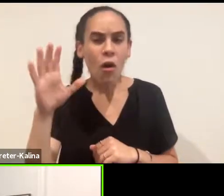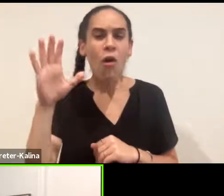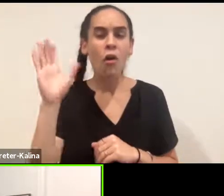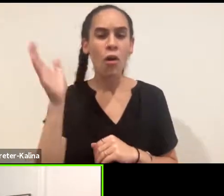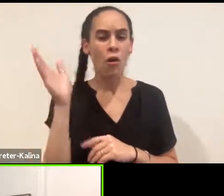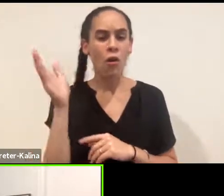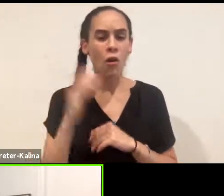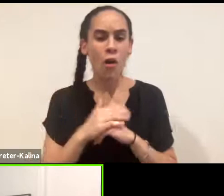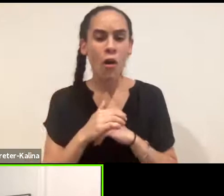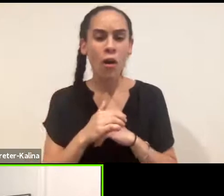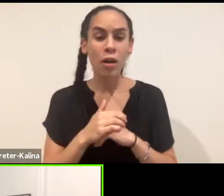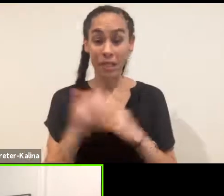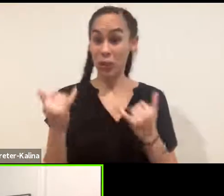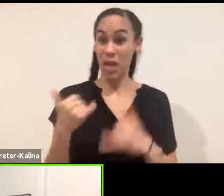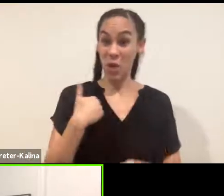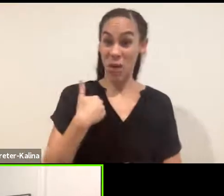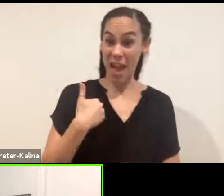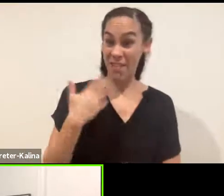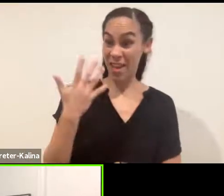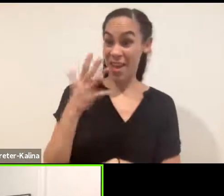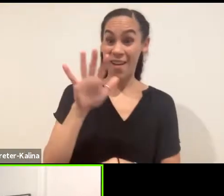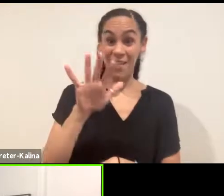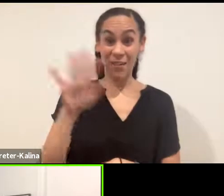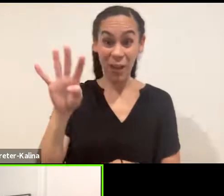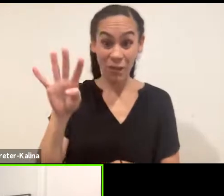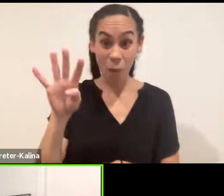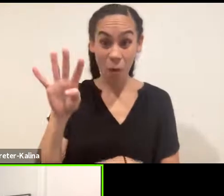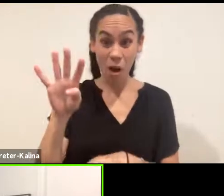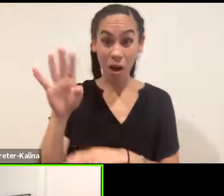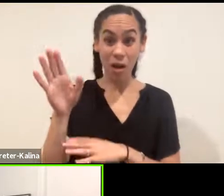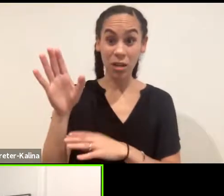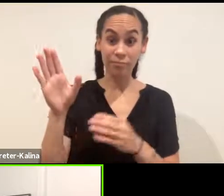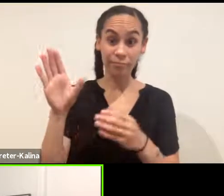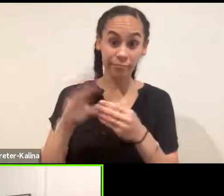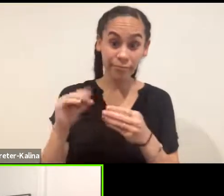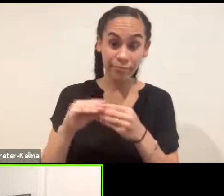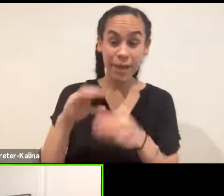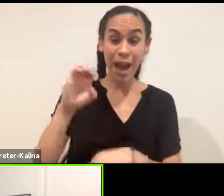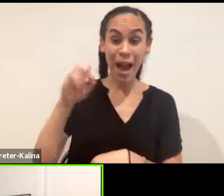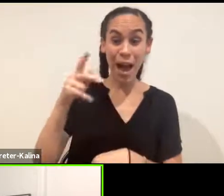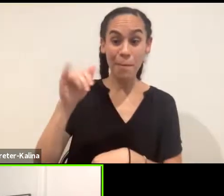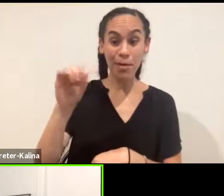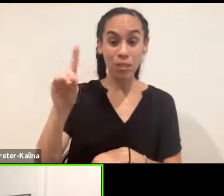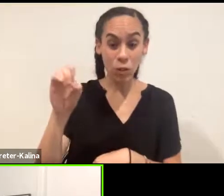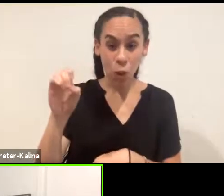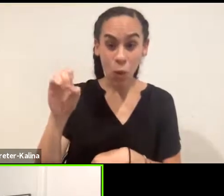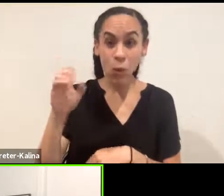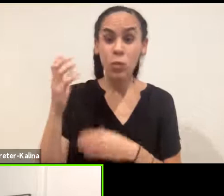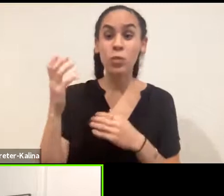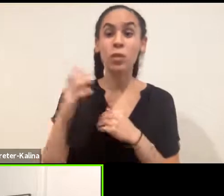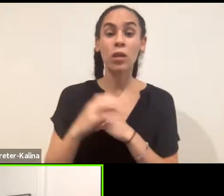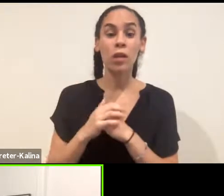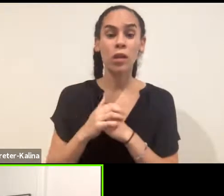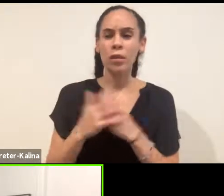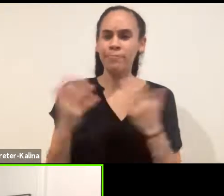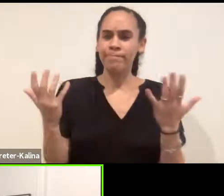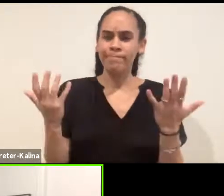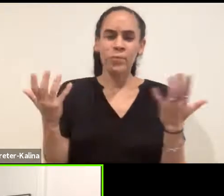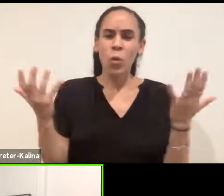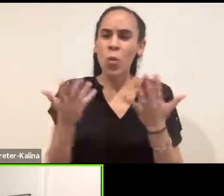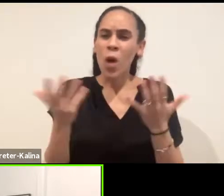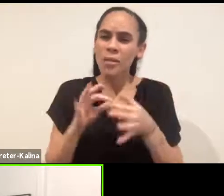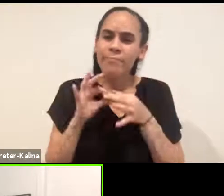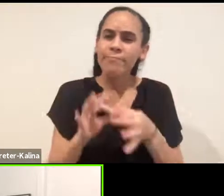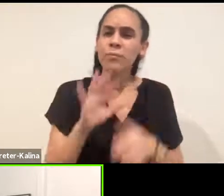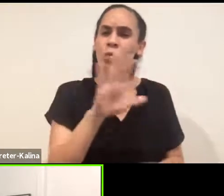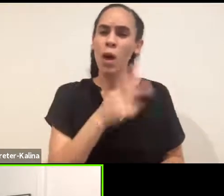today, 54 episodes on allyship. You've written a book. What is it about your personal